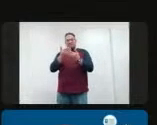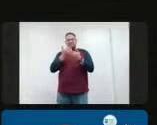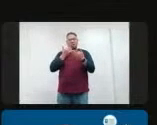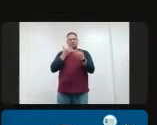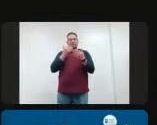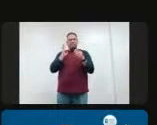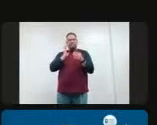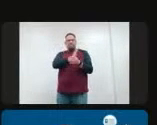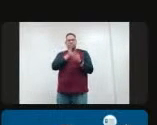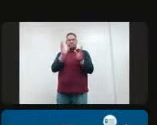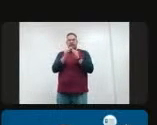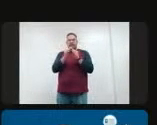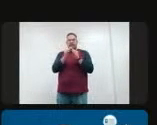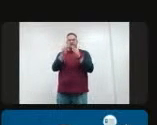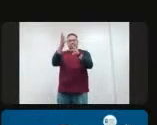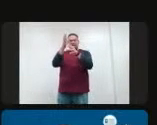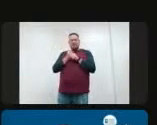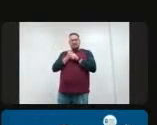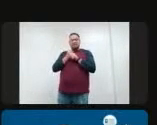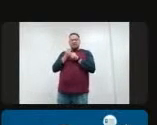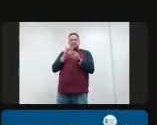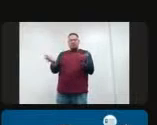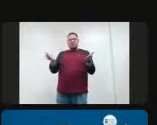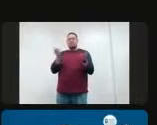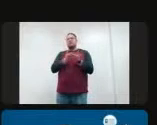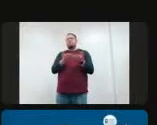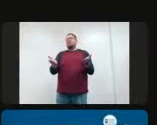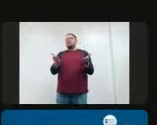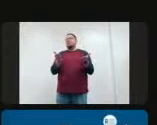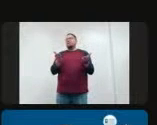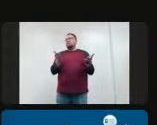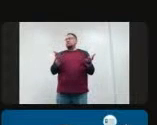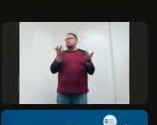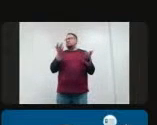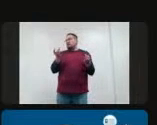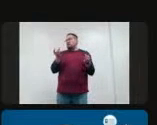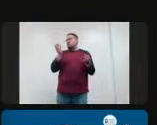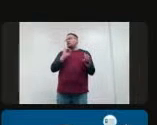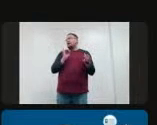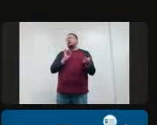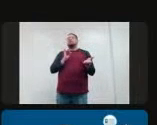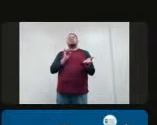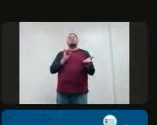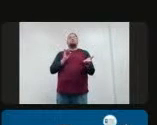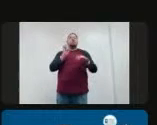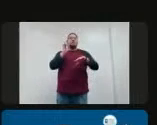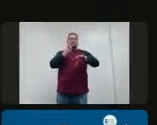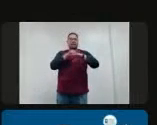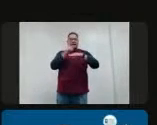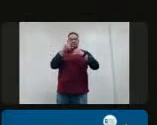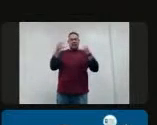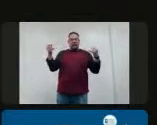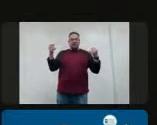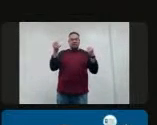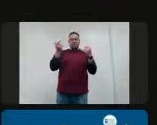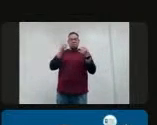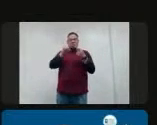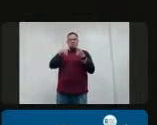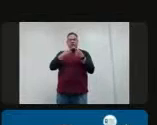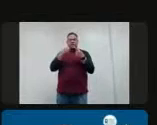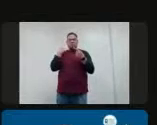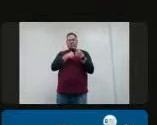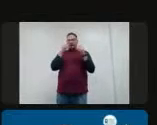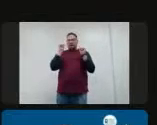like the materials. And so like maybe something tangible on like timeline on when we can expect to